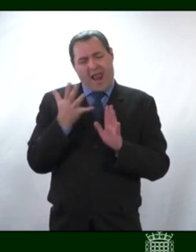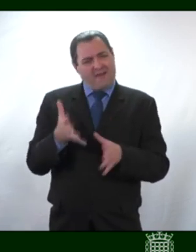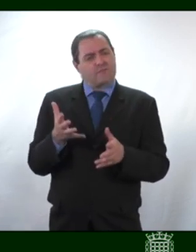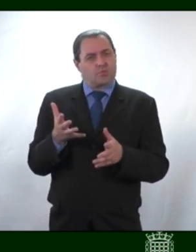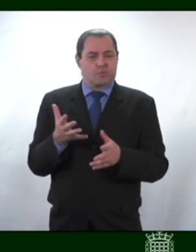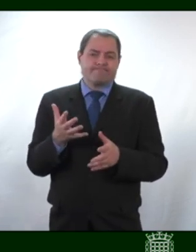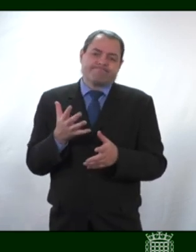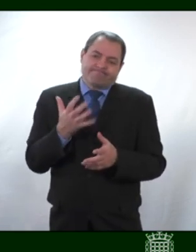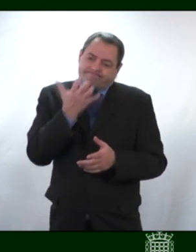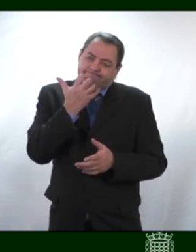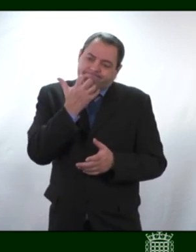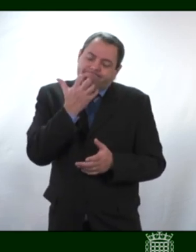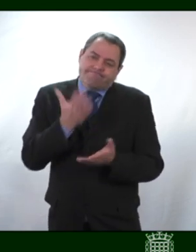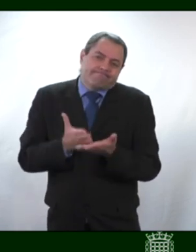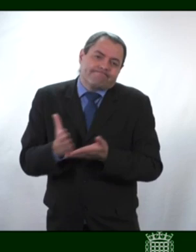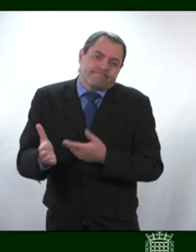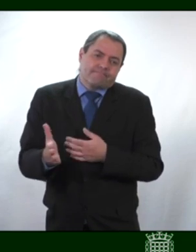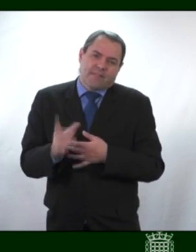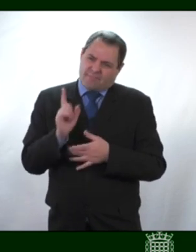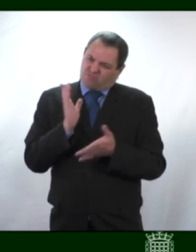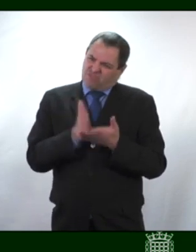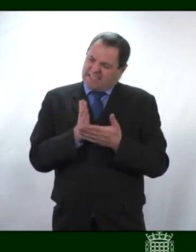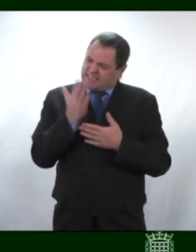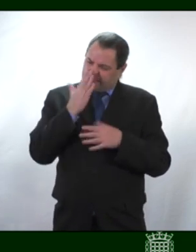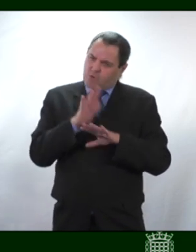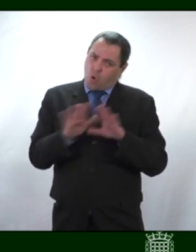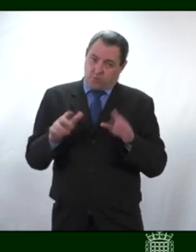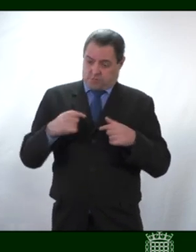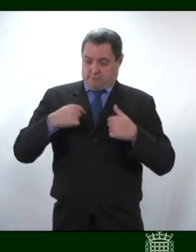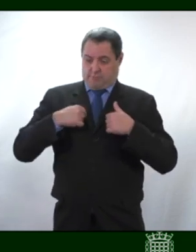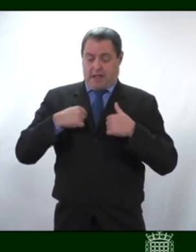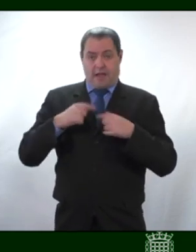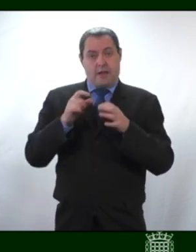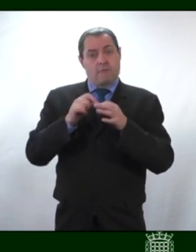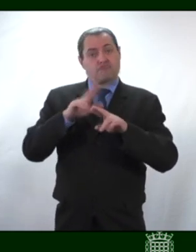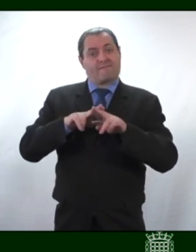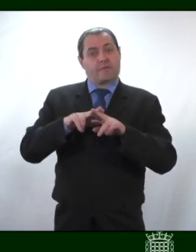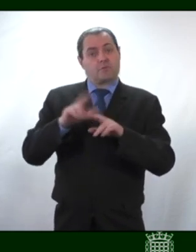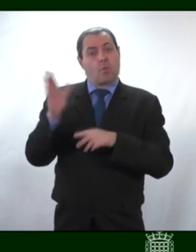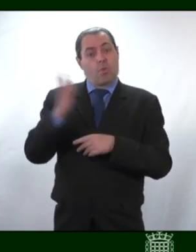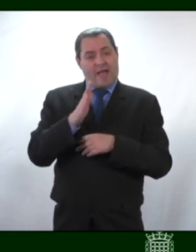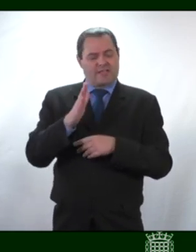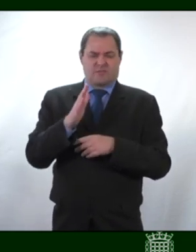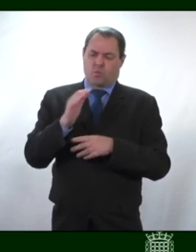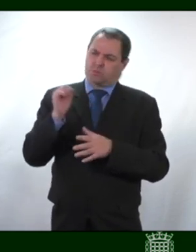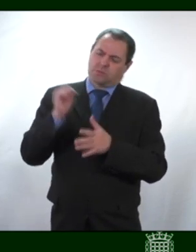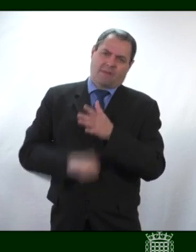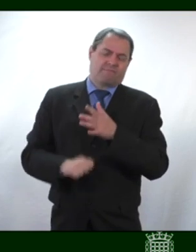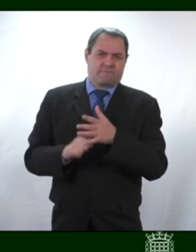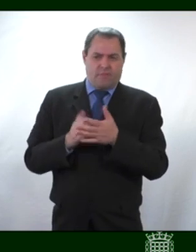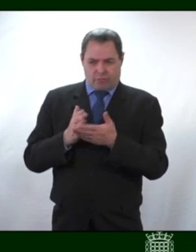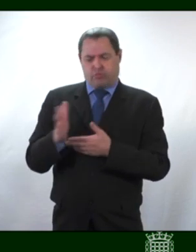it to him that that's not entirely true, is it? Because it's constituencies like mine of Bradford West that are making the real tough sacrifices